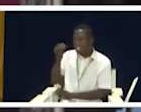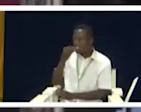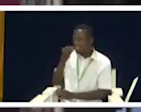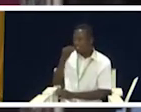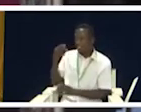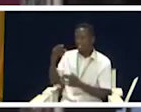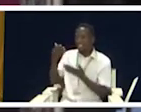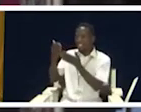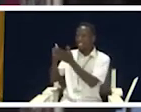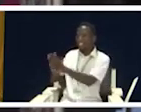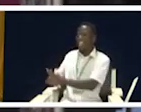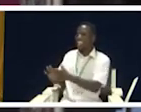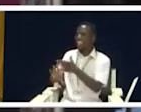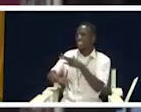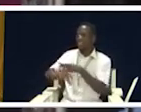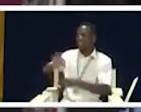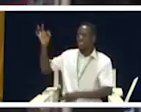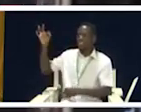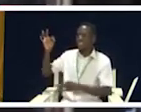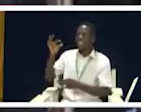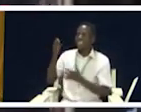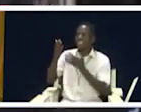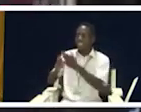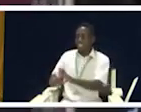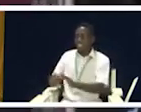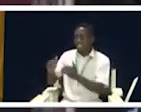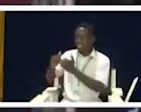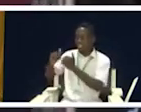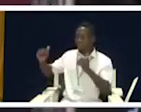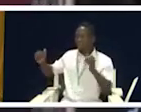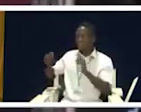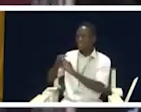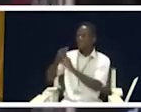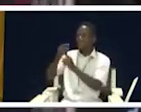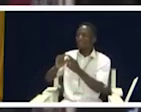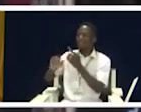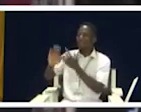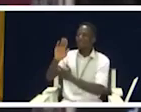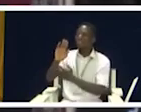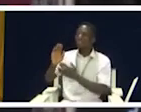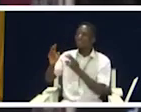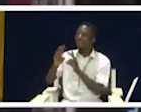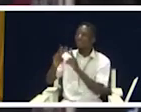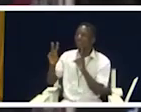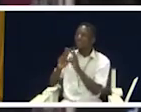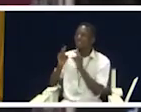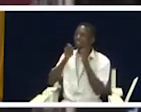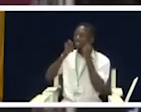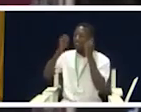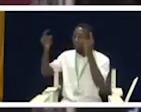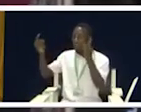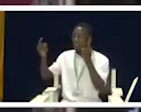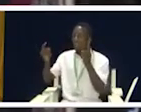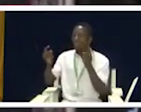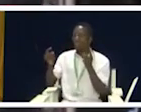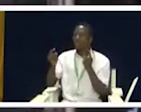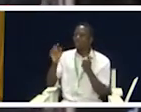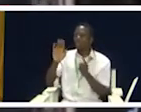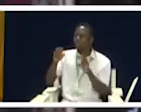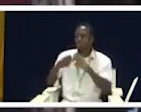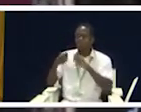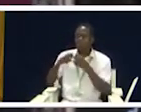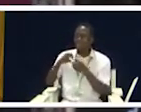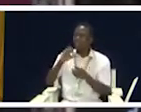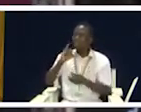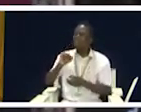he died a spiritual death. He was separated from God. God was not surprised about it because God already knew beforehand. Your problem is